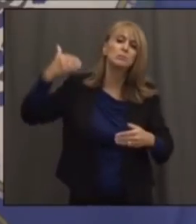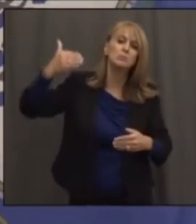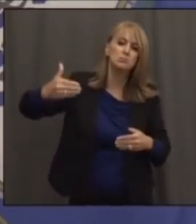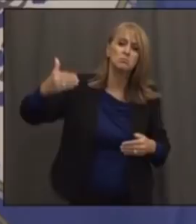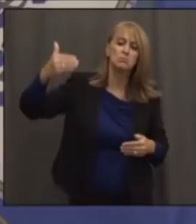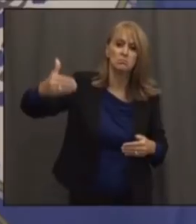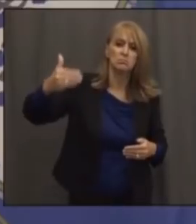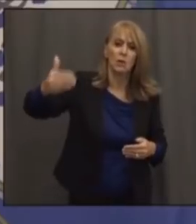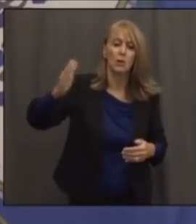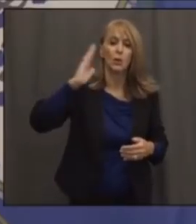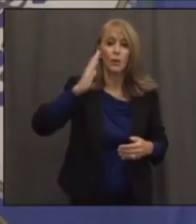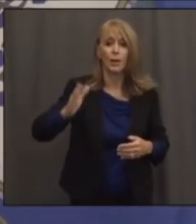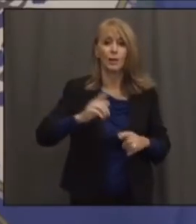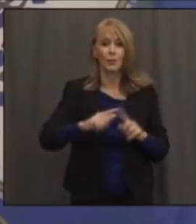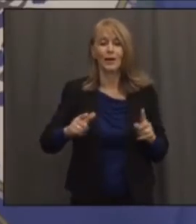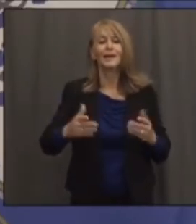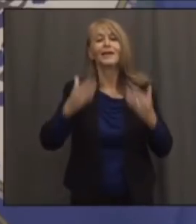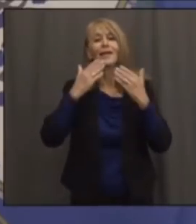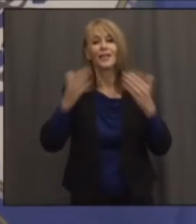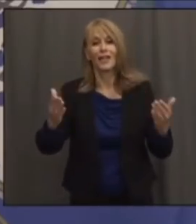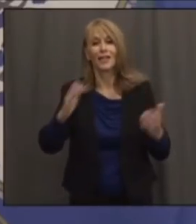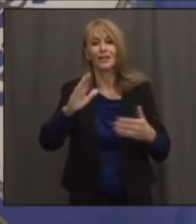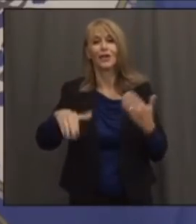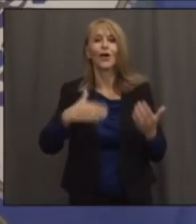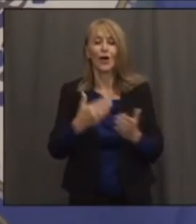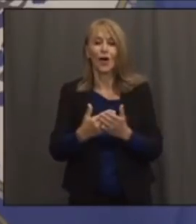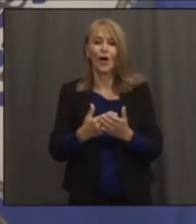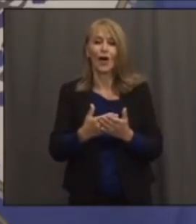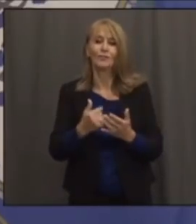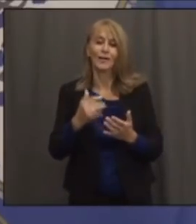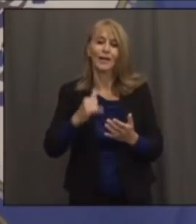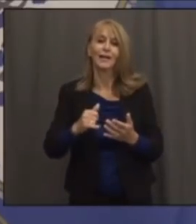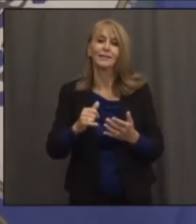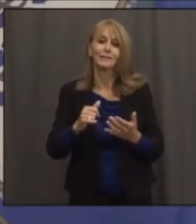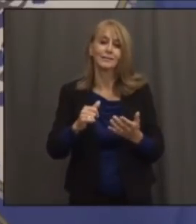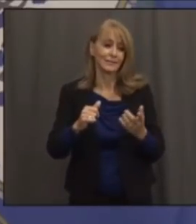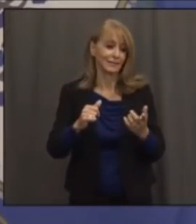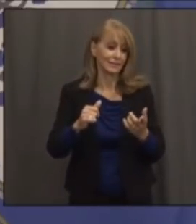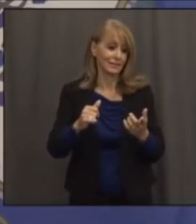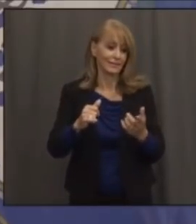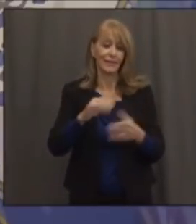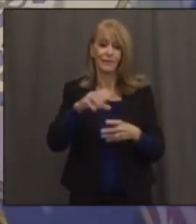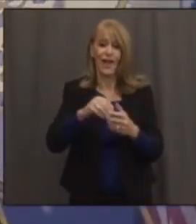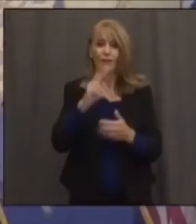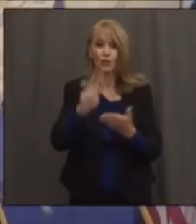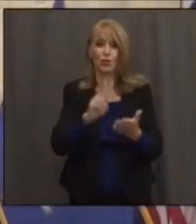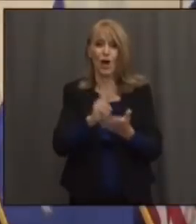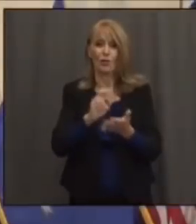But with that, thanks to everybody who's been on this call for close to 2 hours.